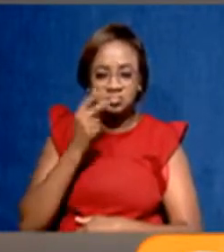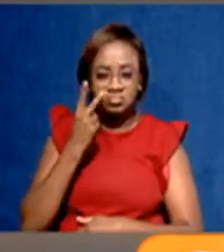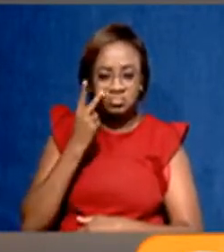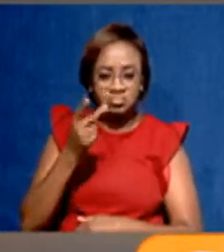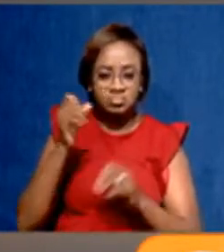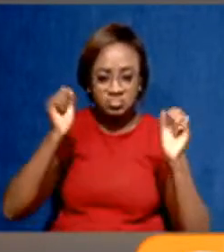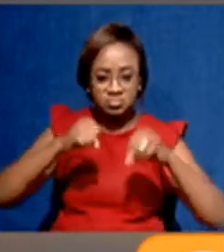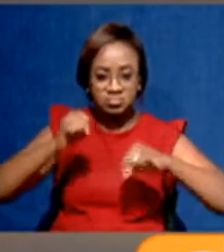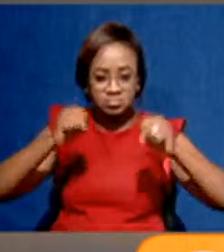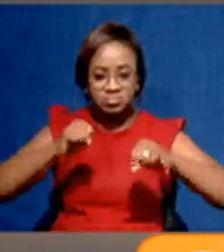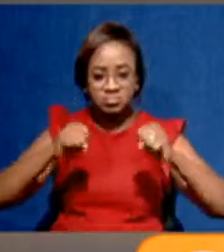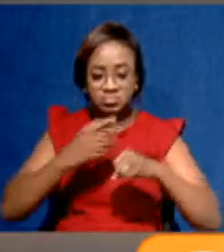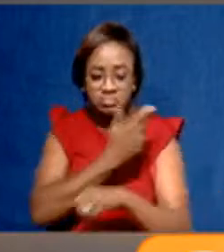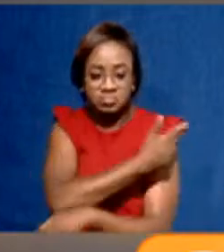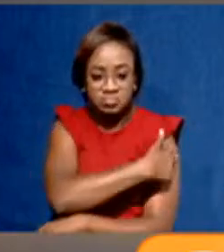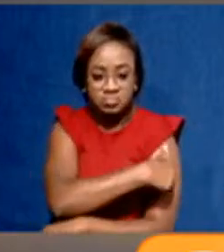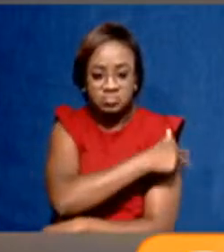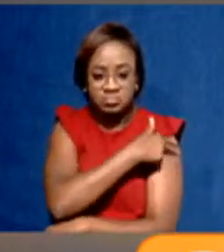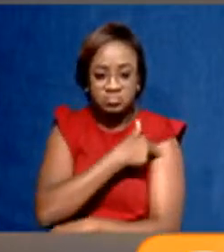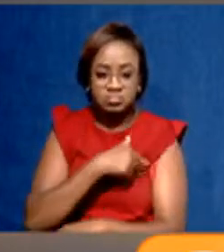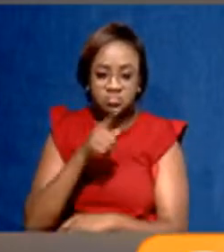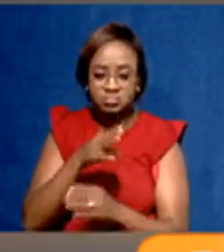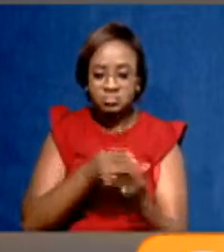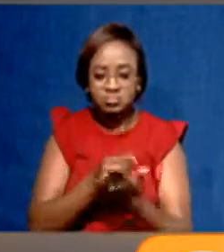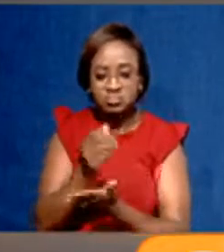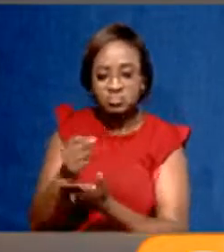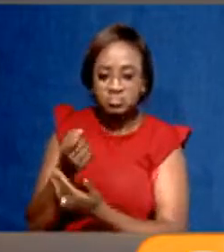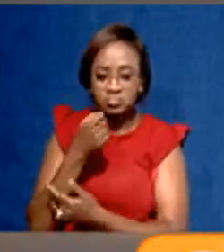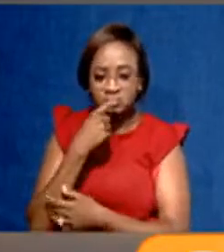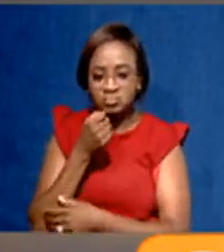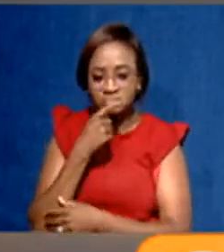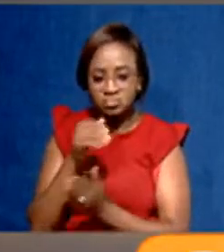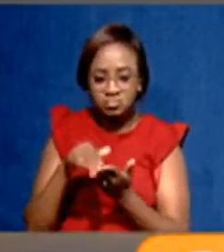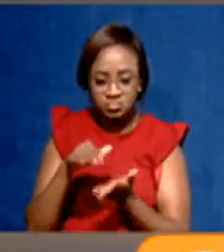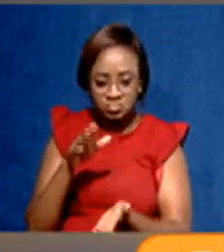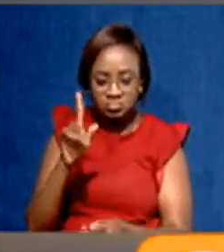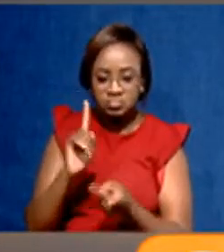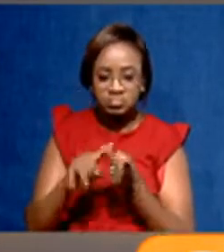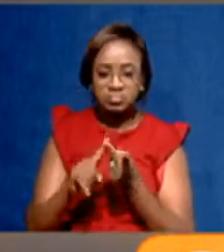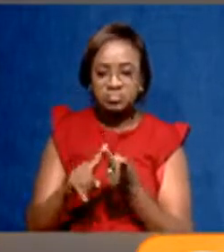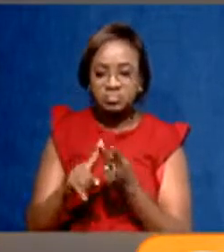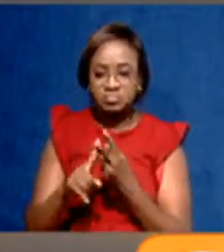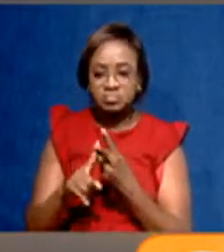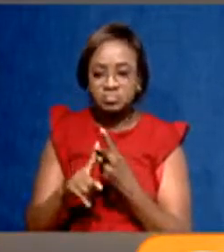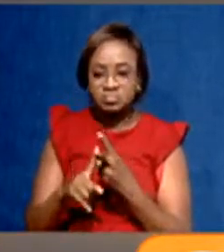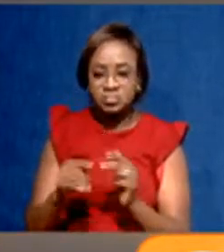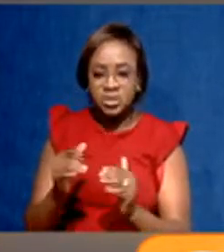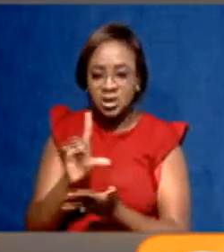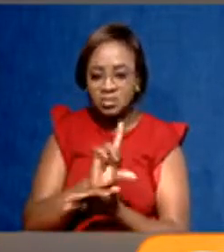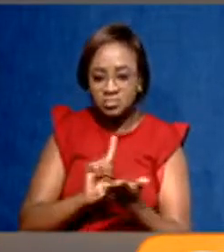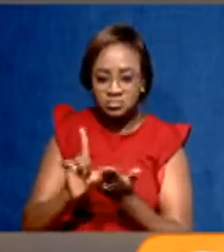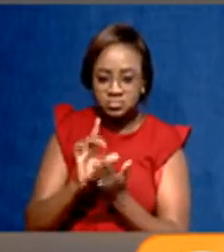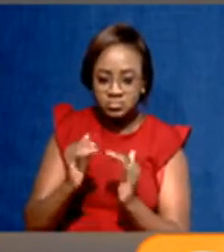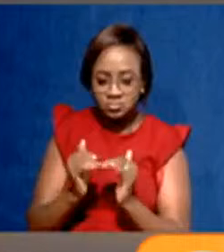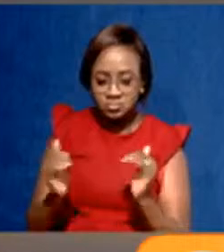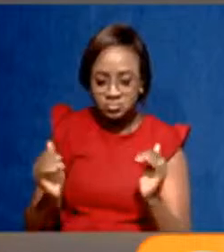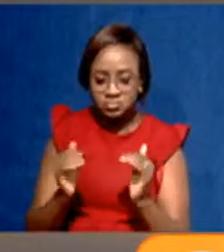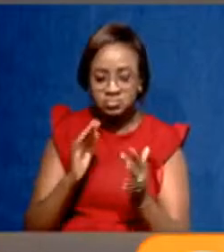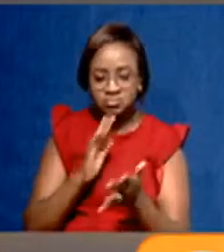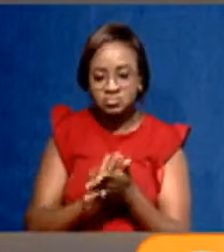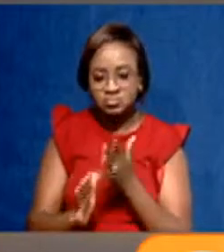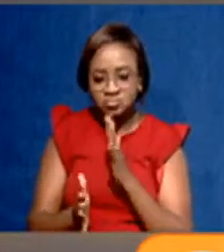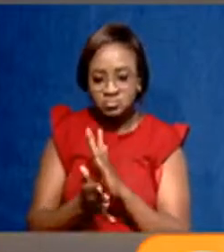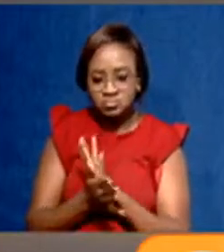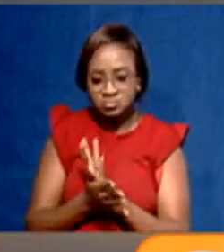possibility of hospitals now being able to buy more drugs, more non-farm at that local level, without